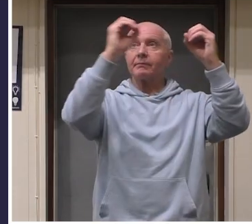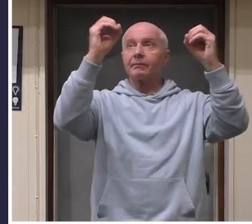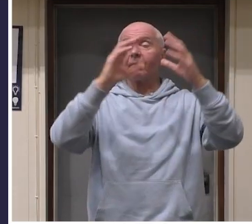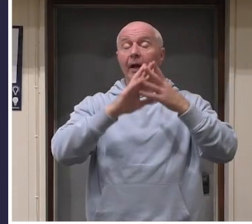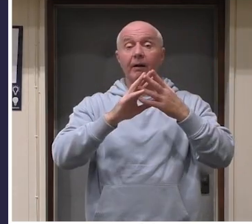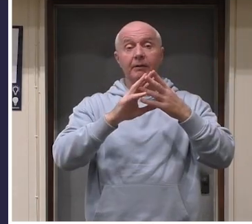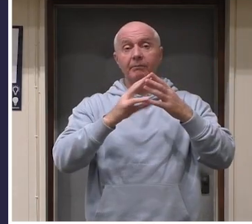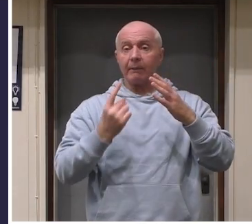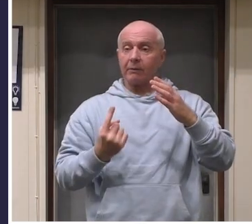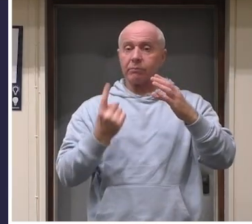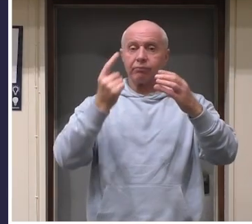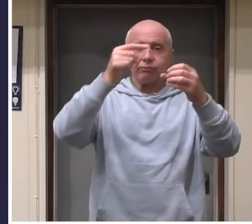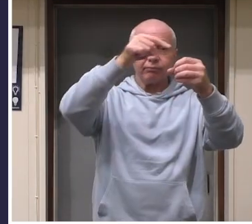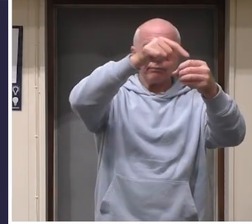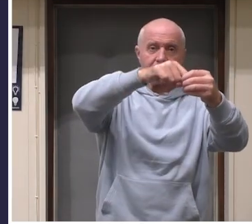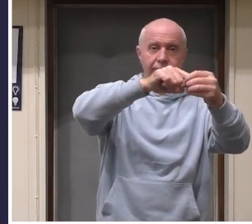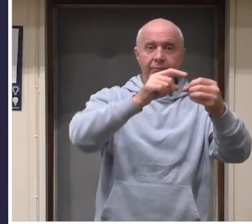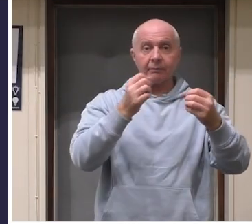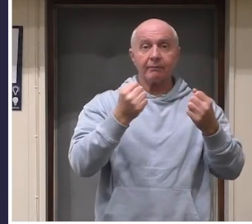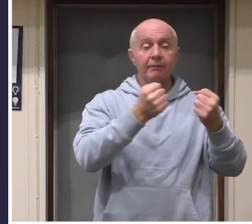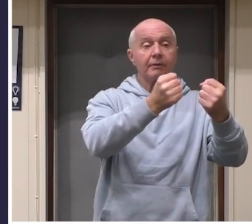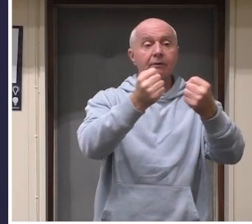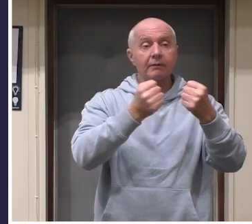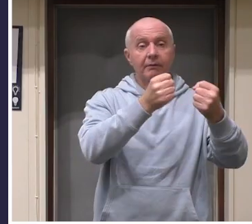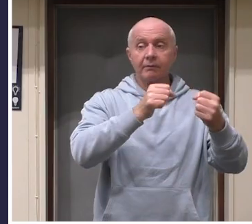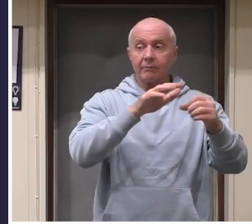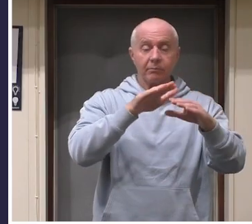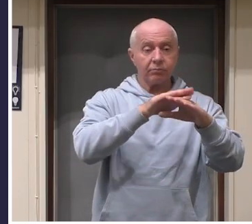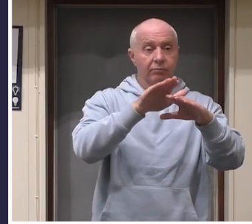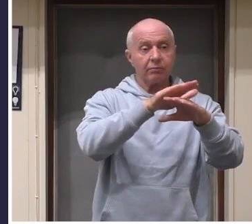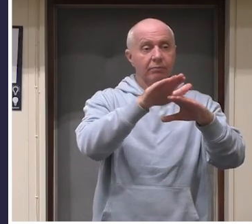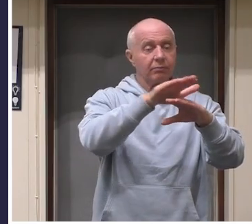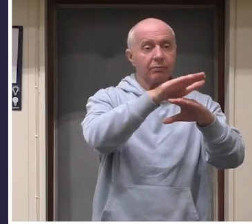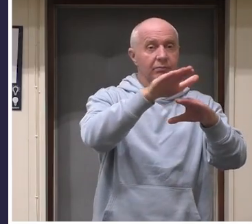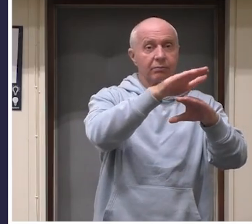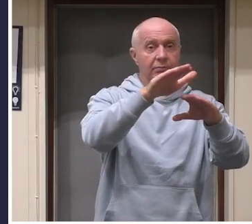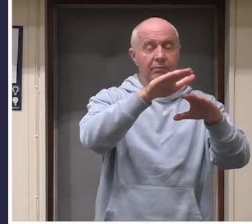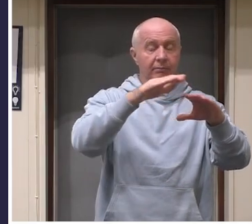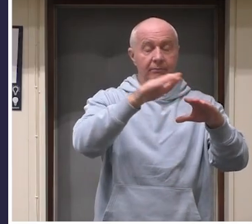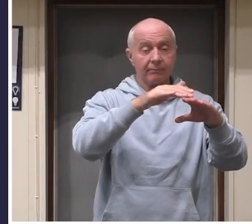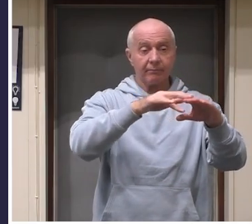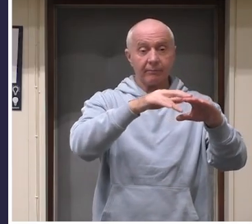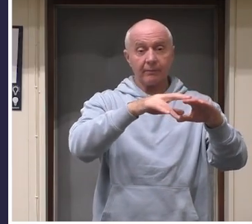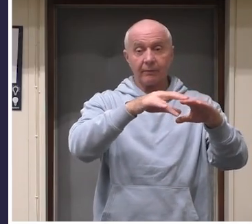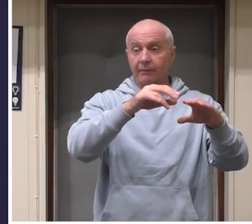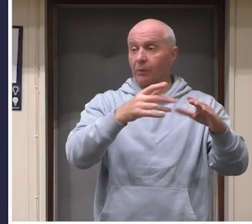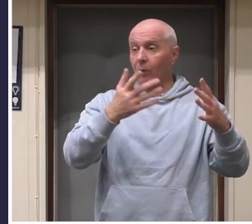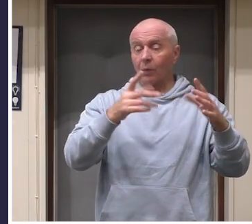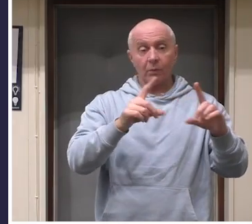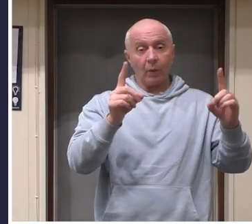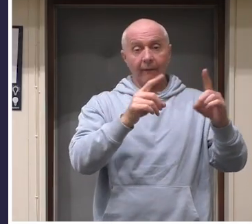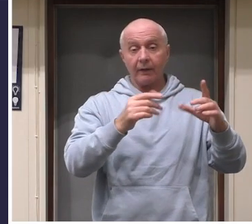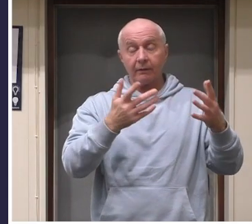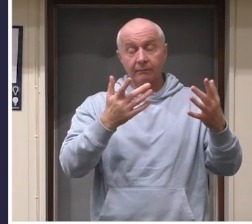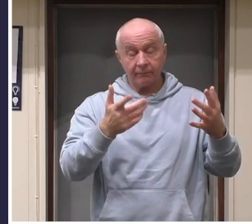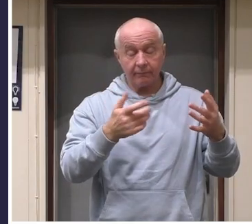there and you can just drive it around on the surface of this planet, of this satellite or planet or whatever you